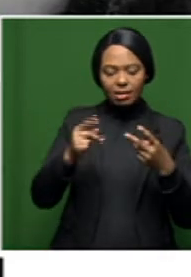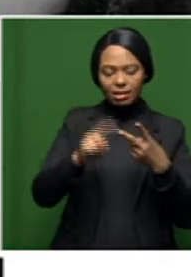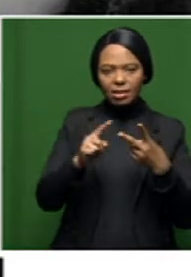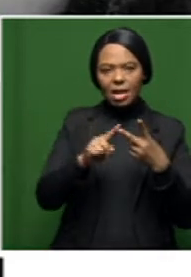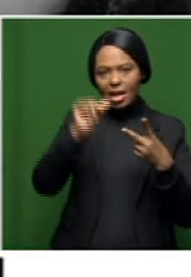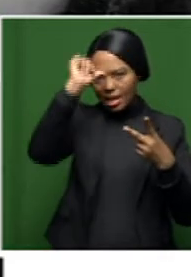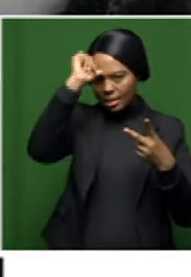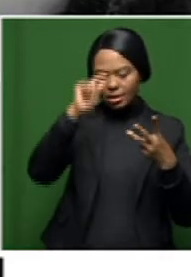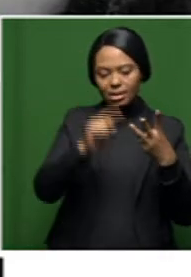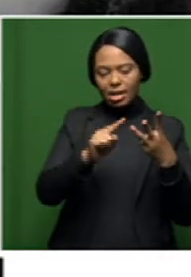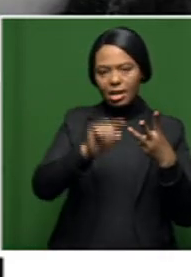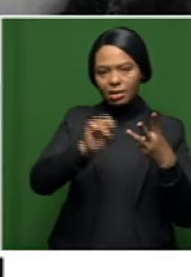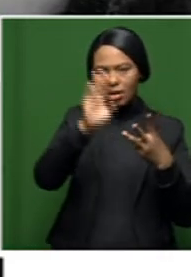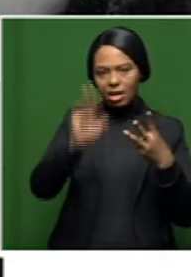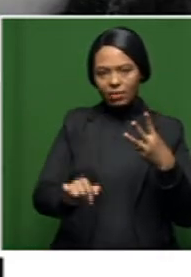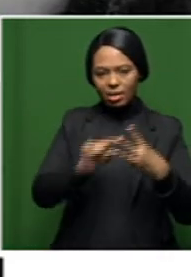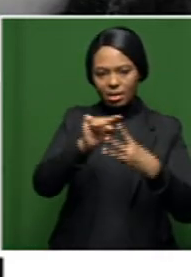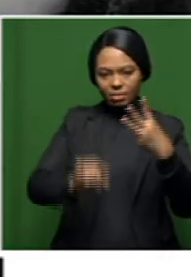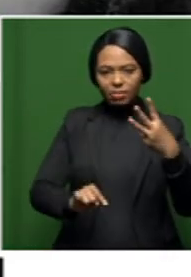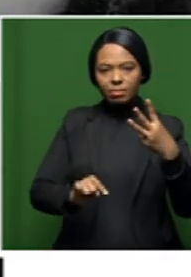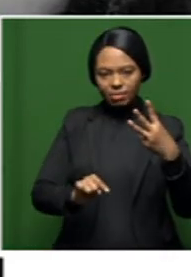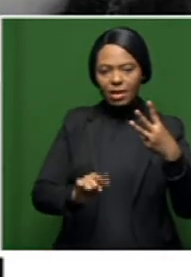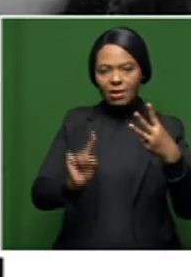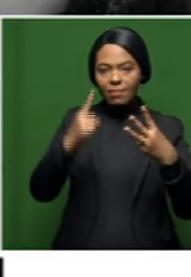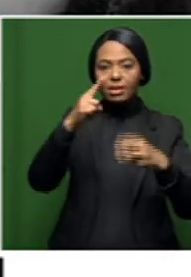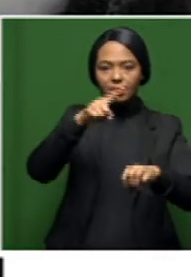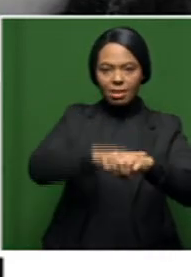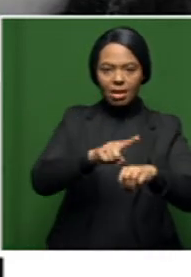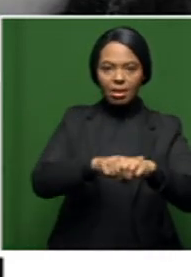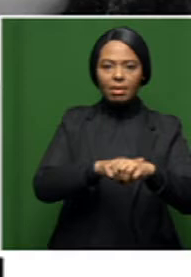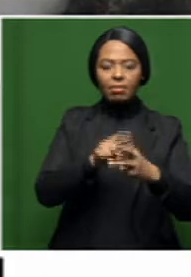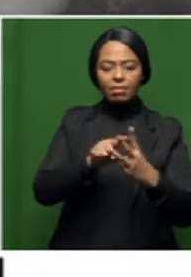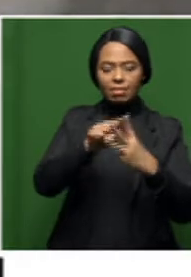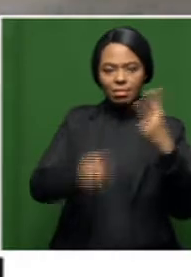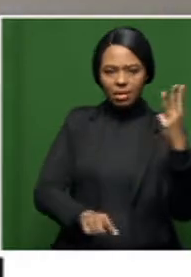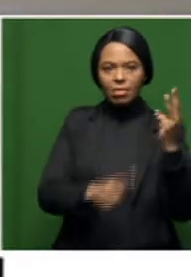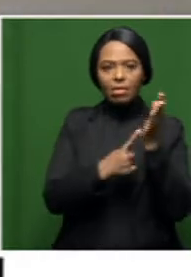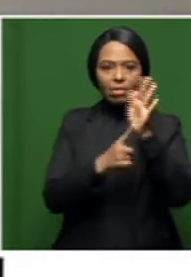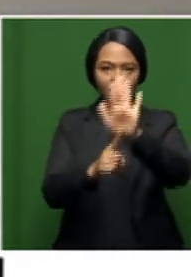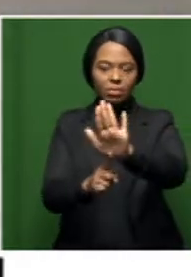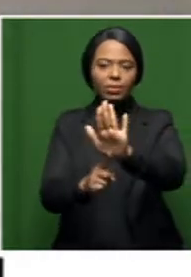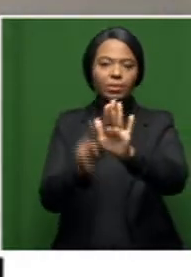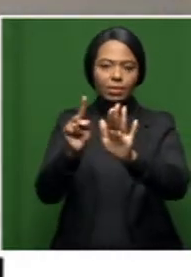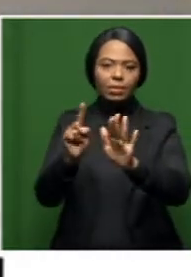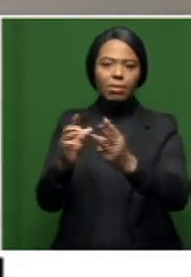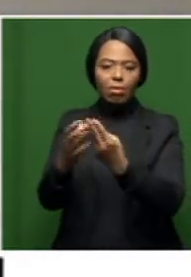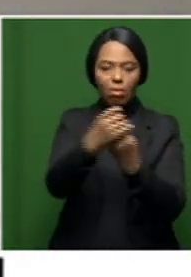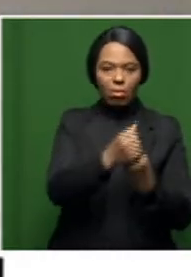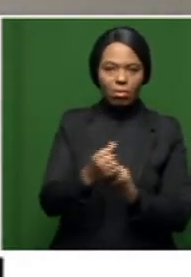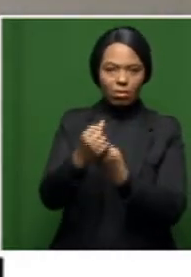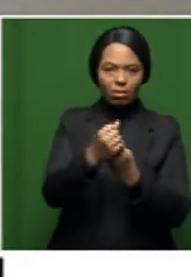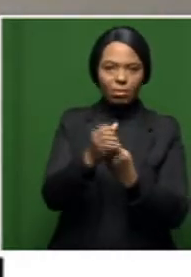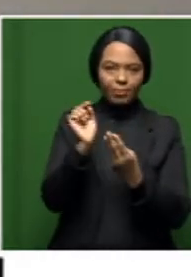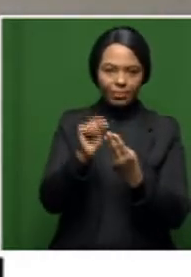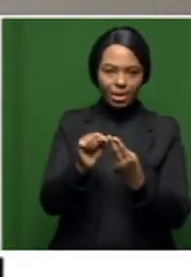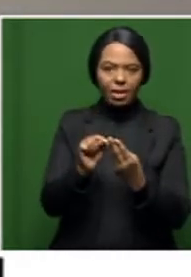Irma Stern is South Africa. It's the first time these artists will be presented together, and certainly the first time